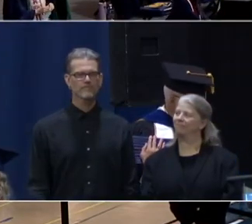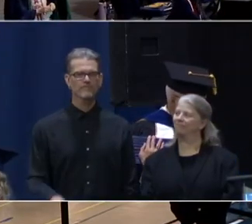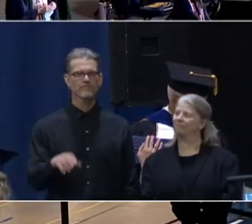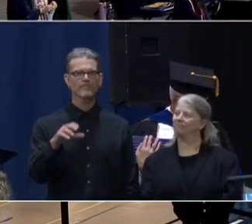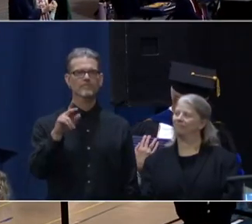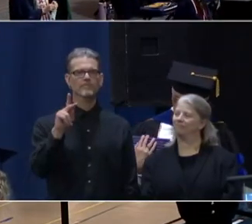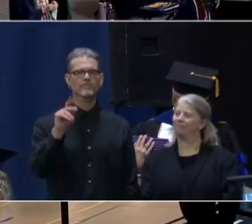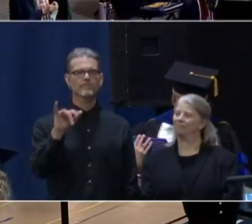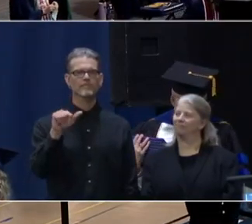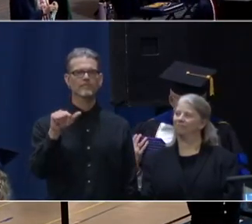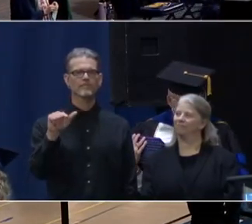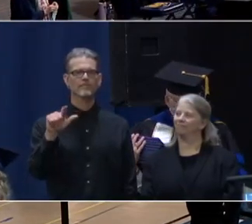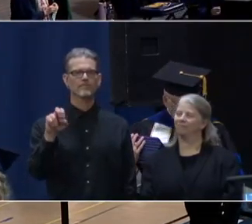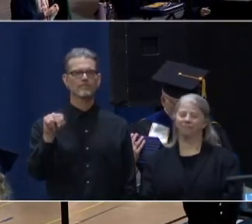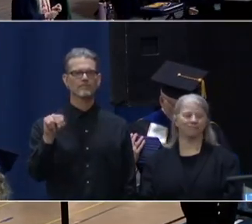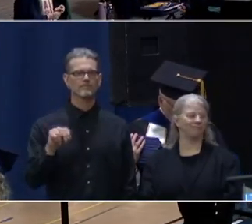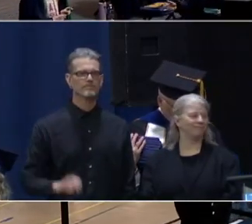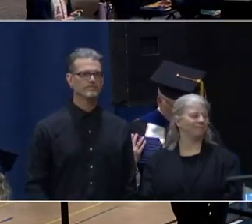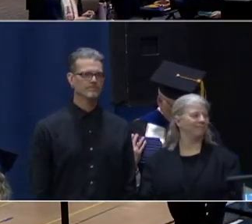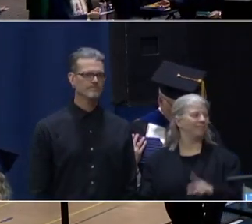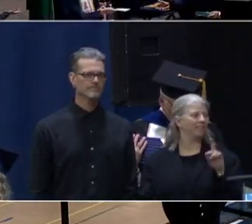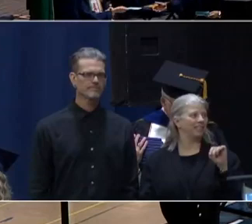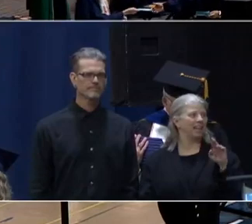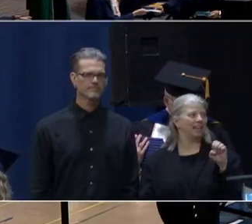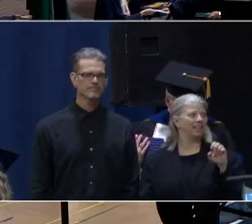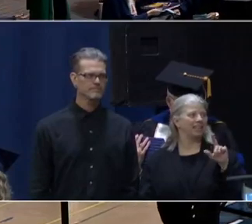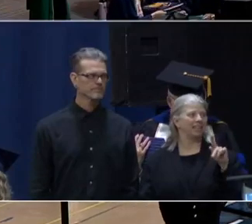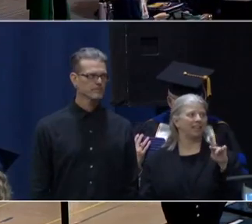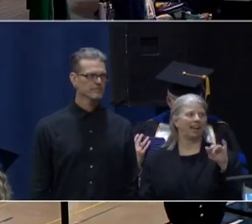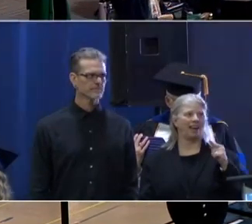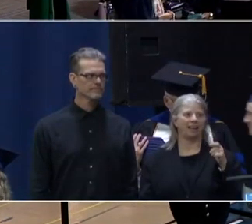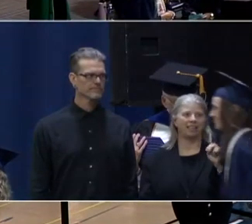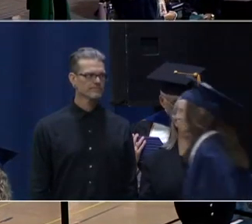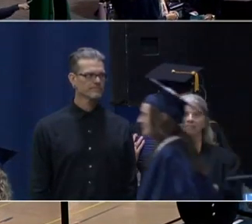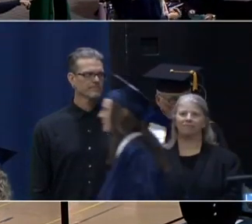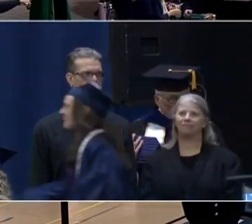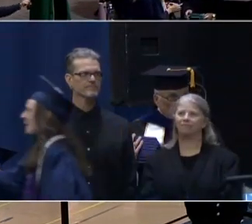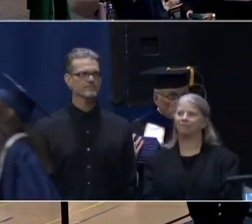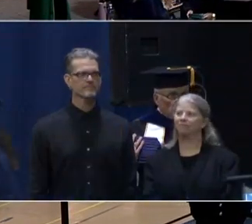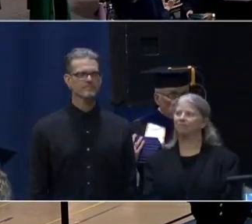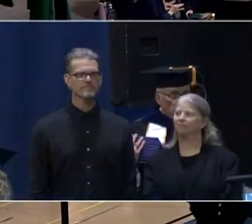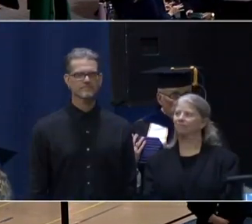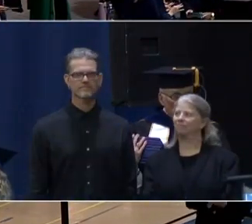Kayla Allen. Danielle Kaiden.